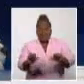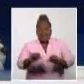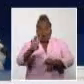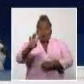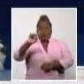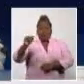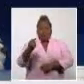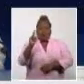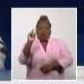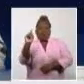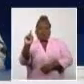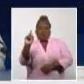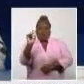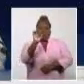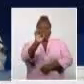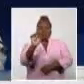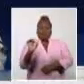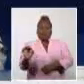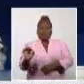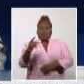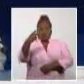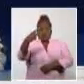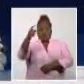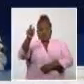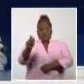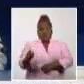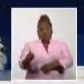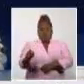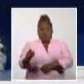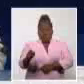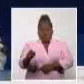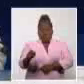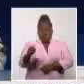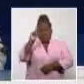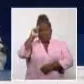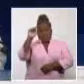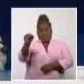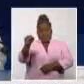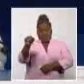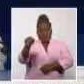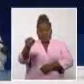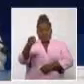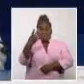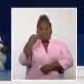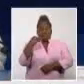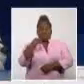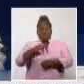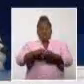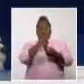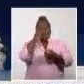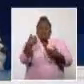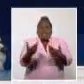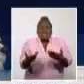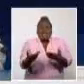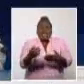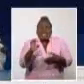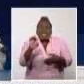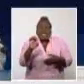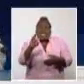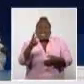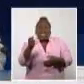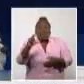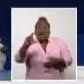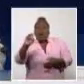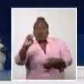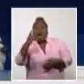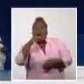4.1%. There are 2 people who have been evacuated. I was asked what this evacuation is. Well, they